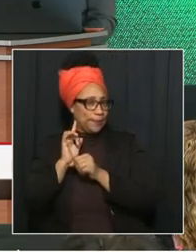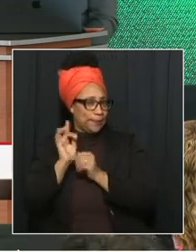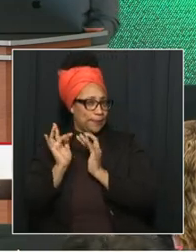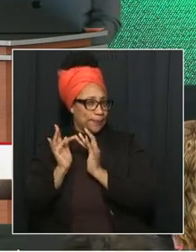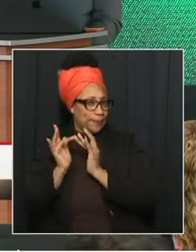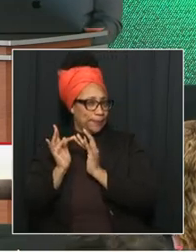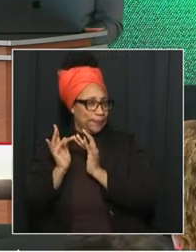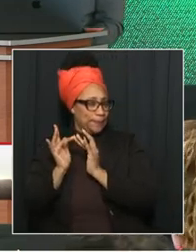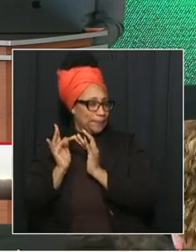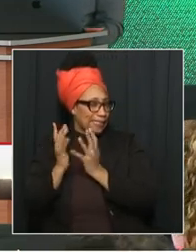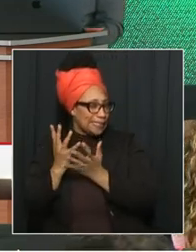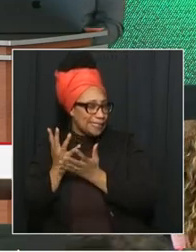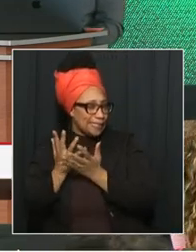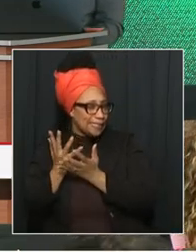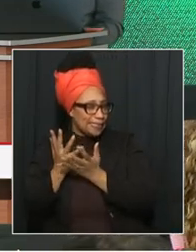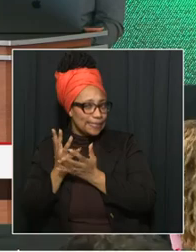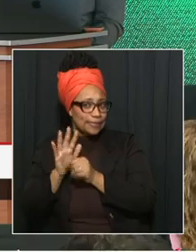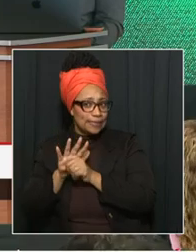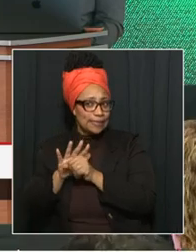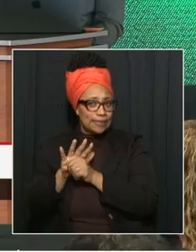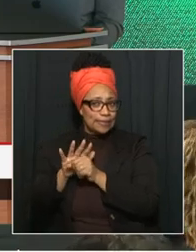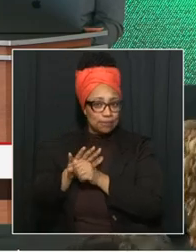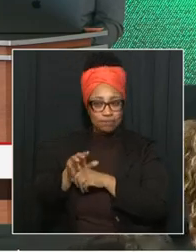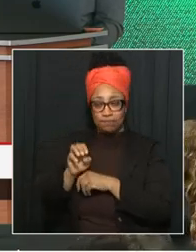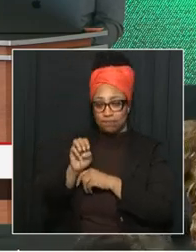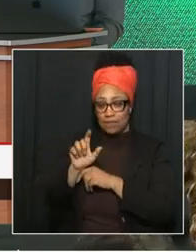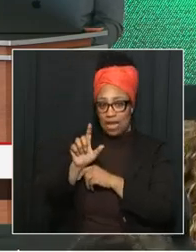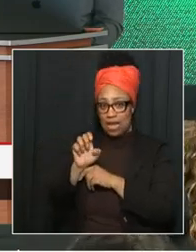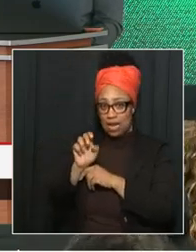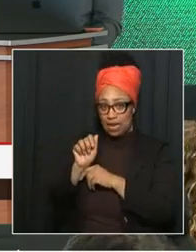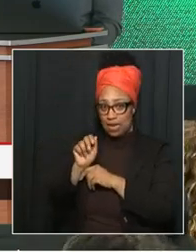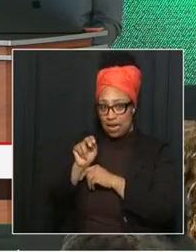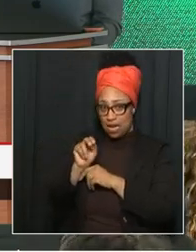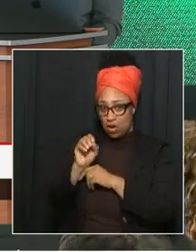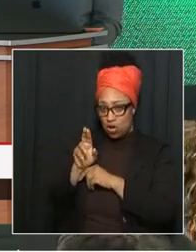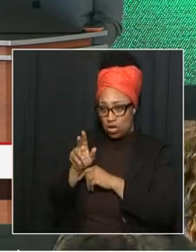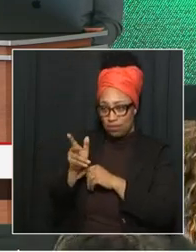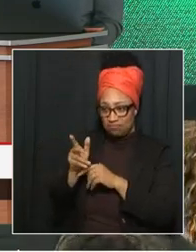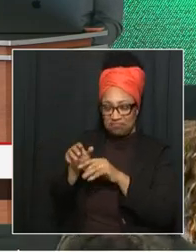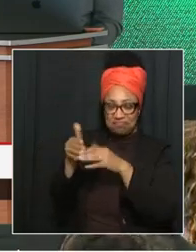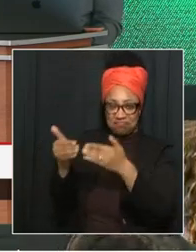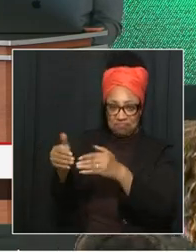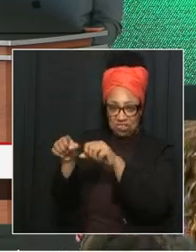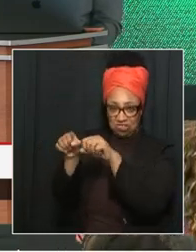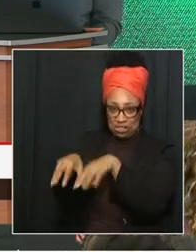All right, we're going to go back to the room here. We have one here. Question?